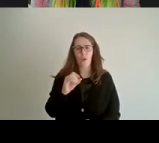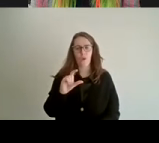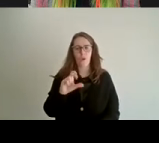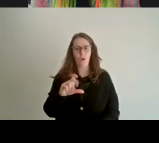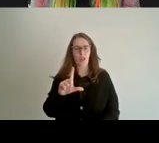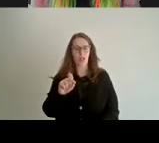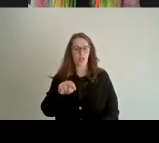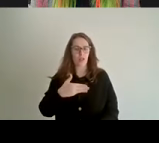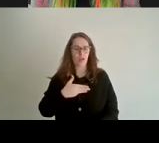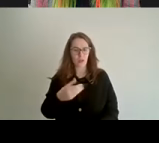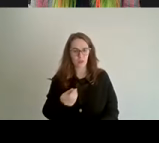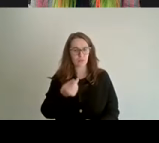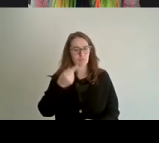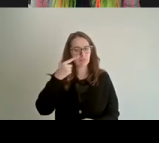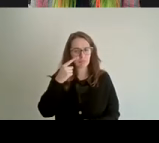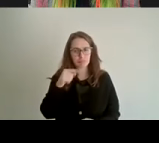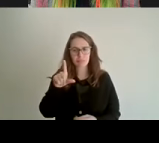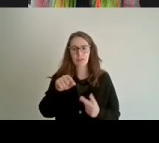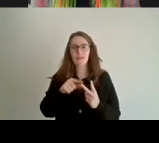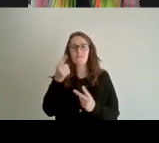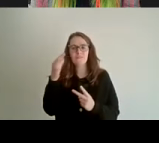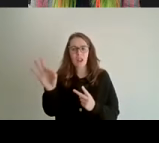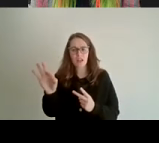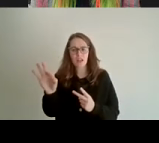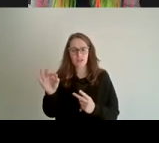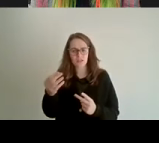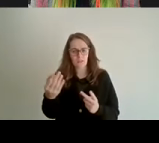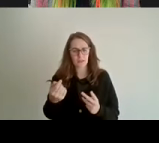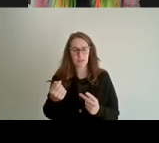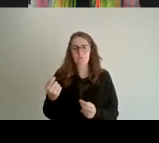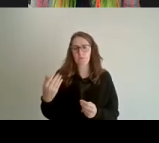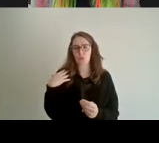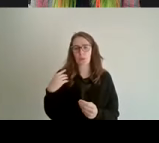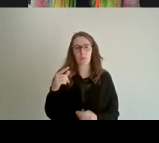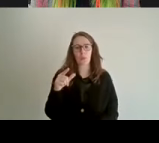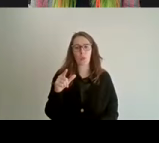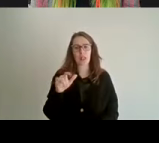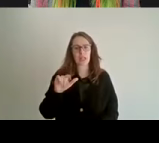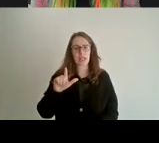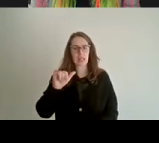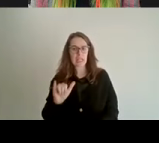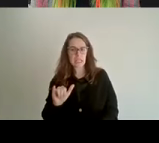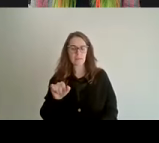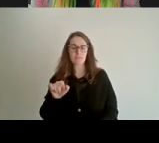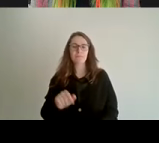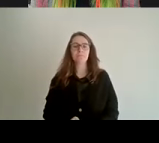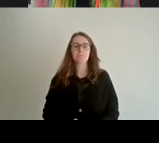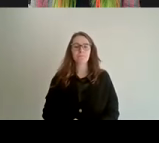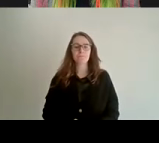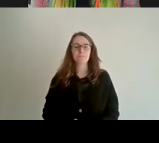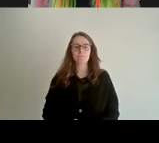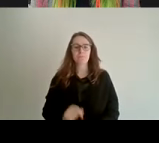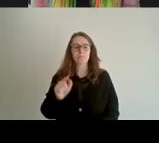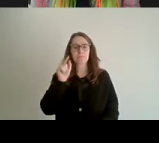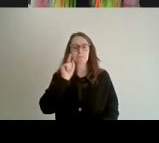in France as well, more recently with Lily, an 8-year-old transgender